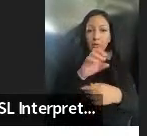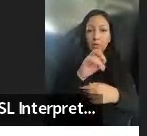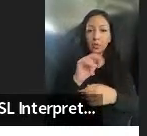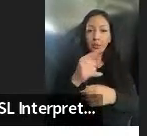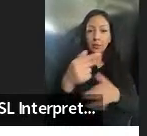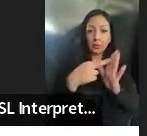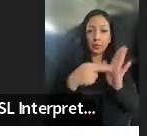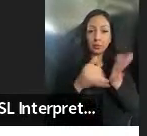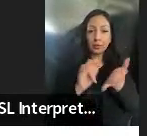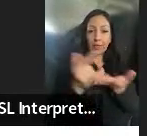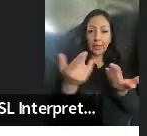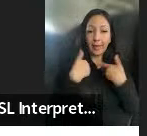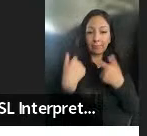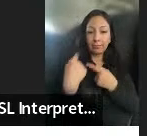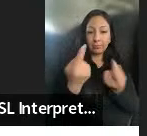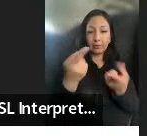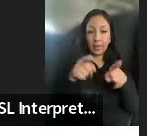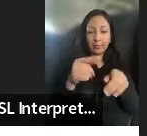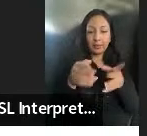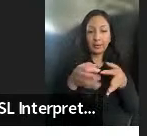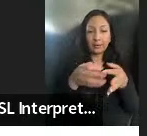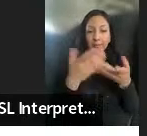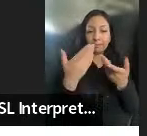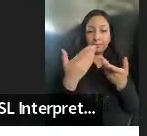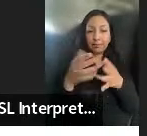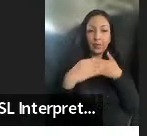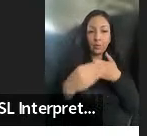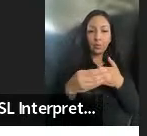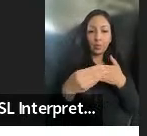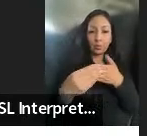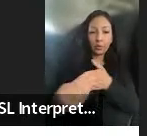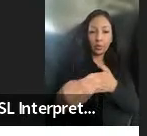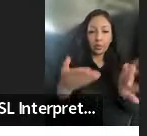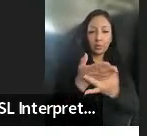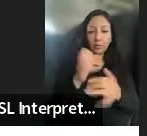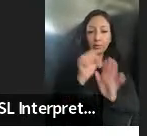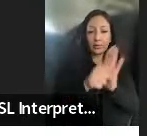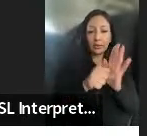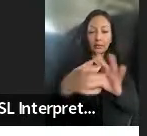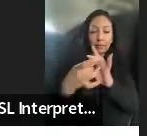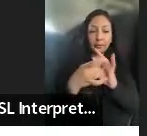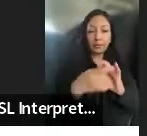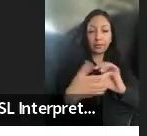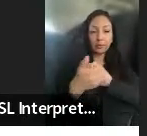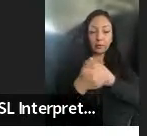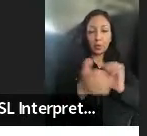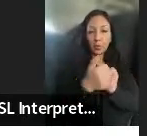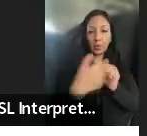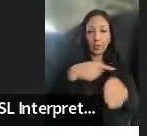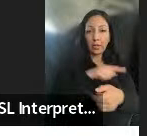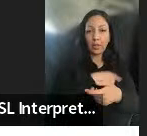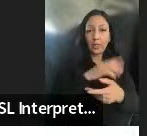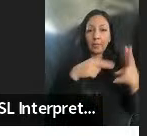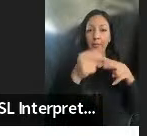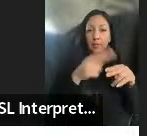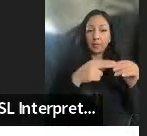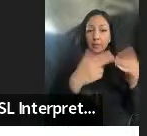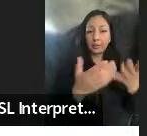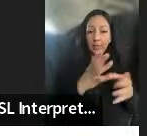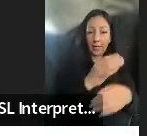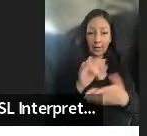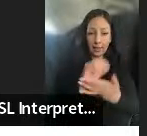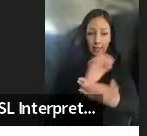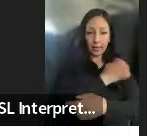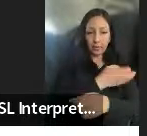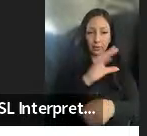happening as directed by the state and in partnership with our sister agency, the Department of Buildings, and the energy code